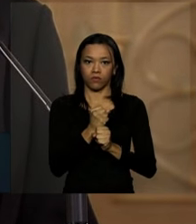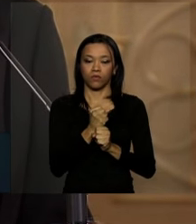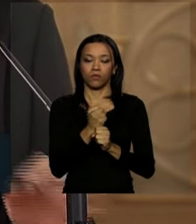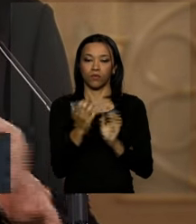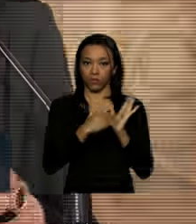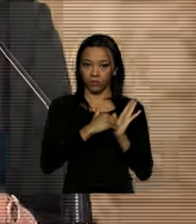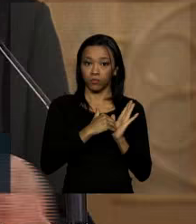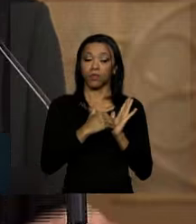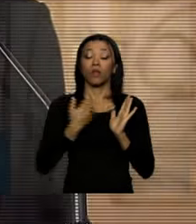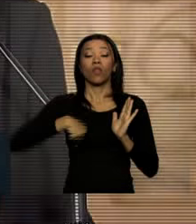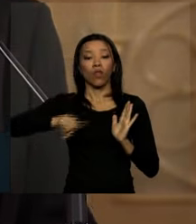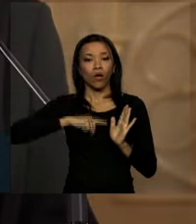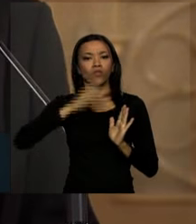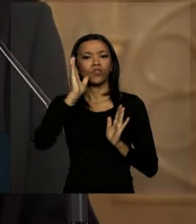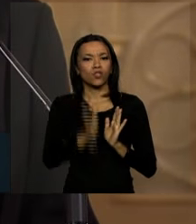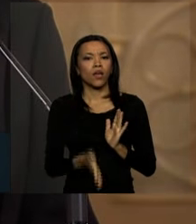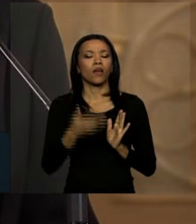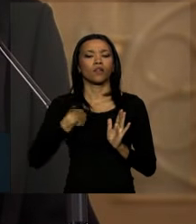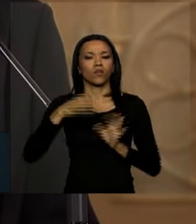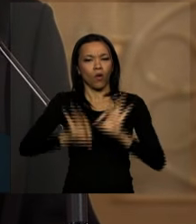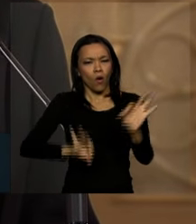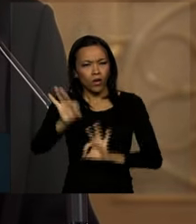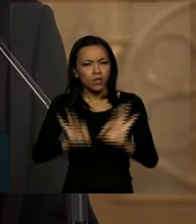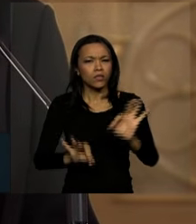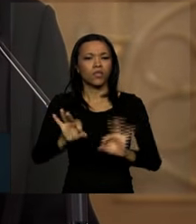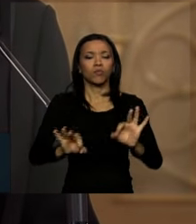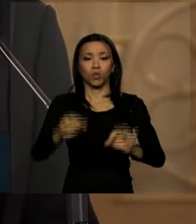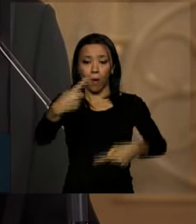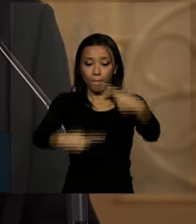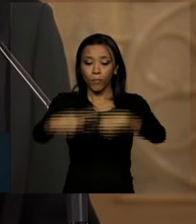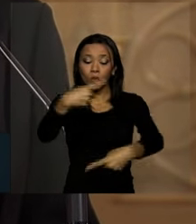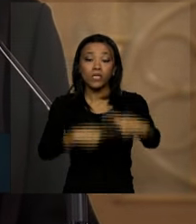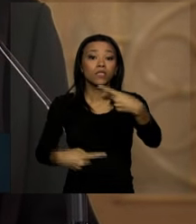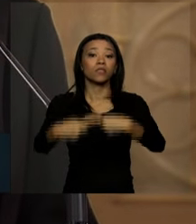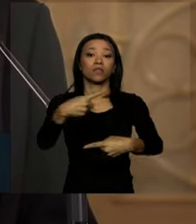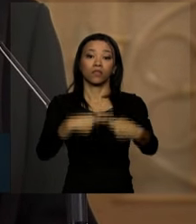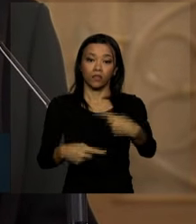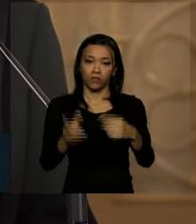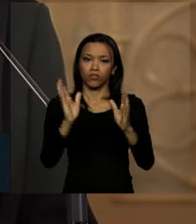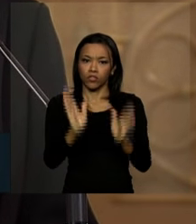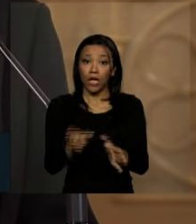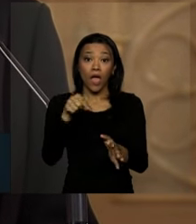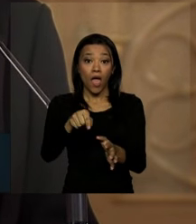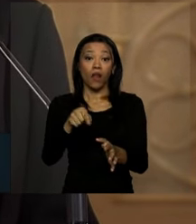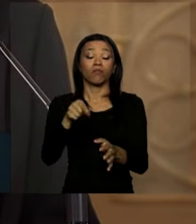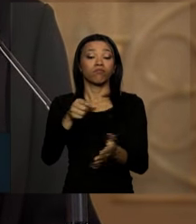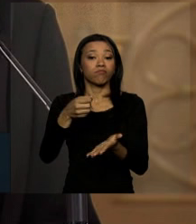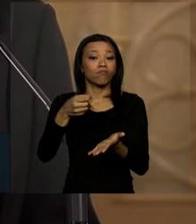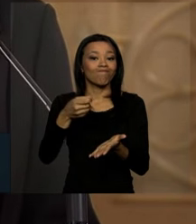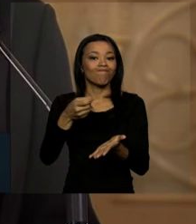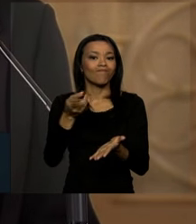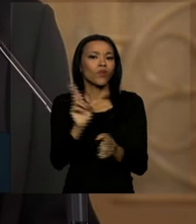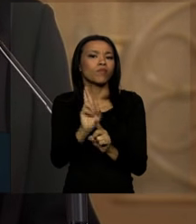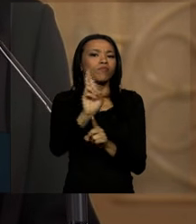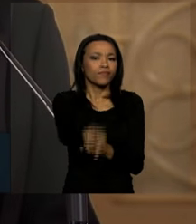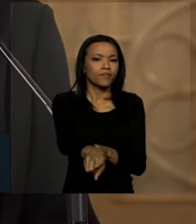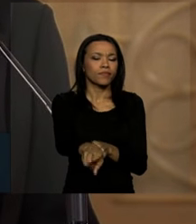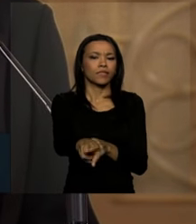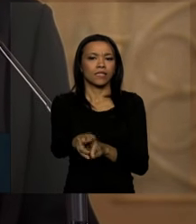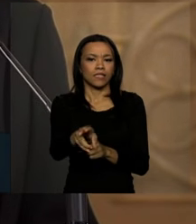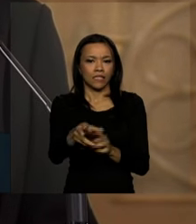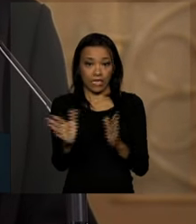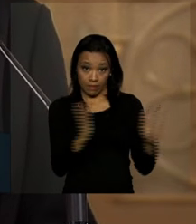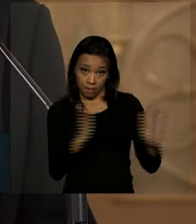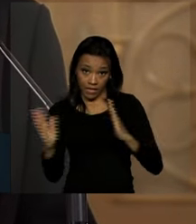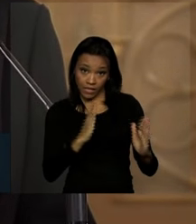tivemos e fizemos uma política anticíclica que foi responsável por garantir, durante esse